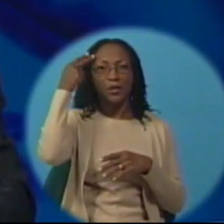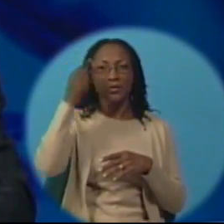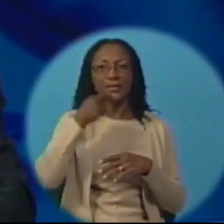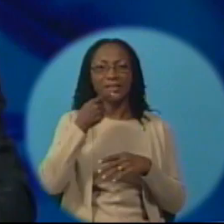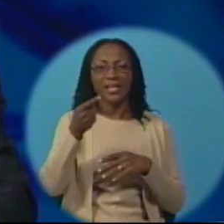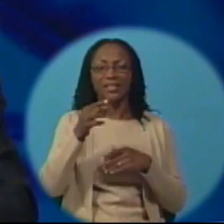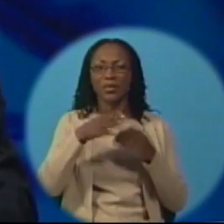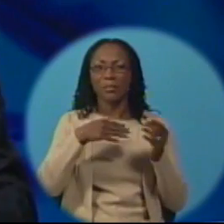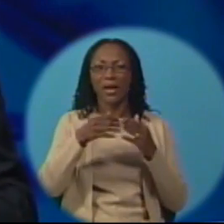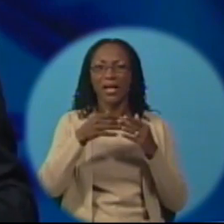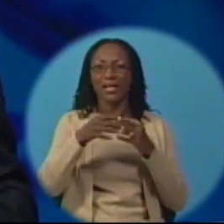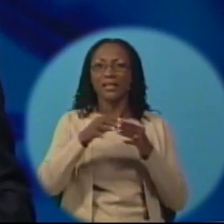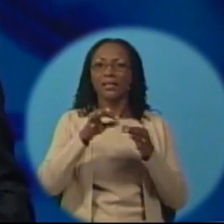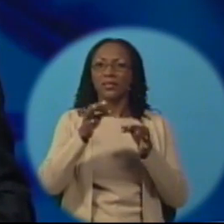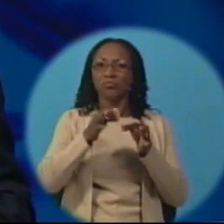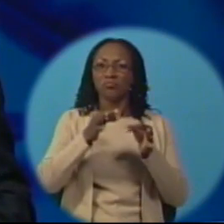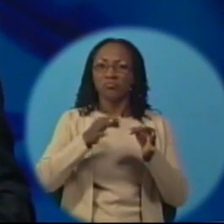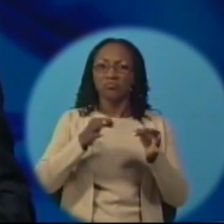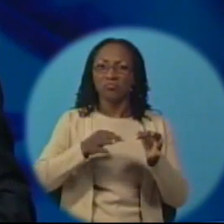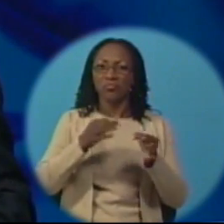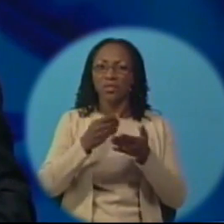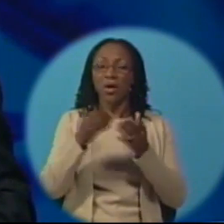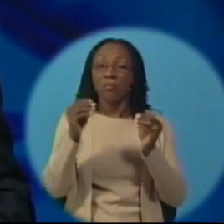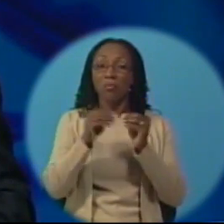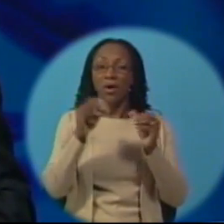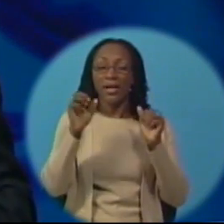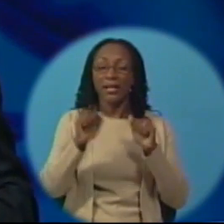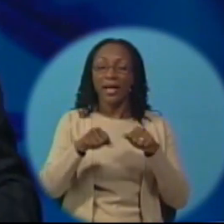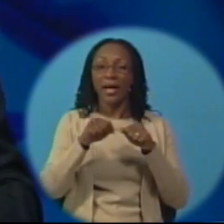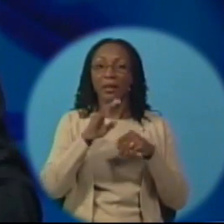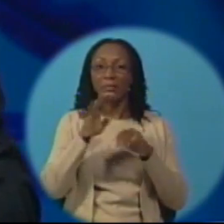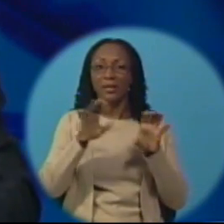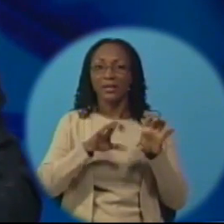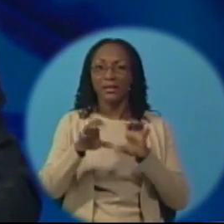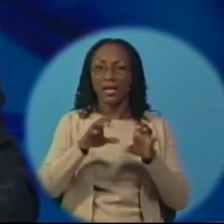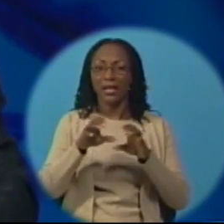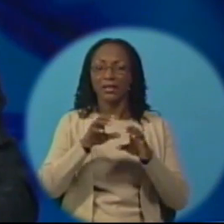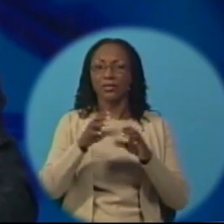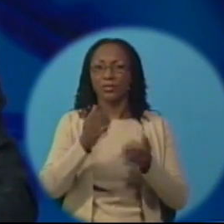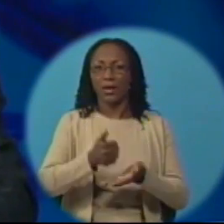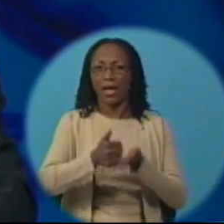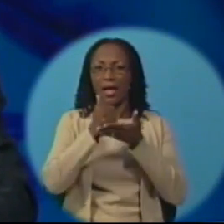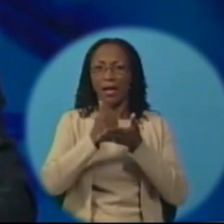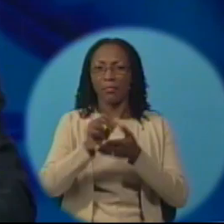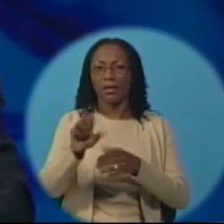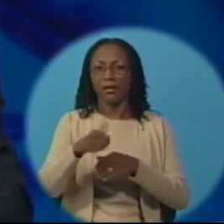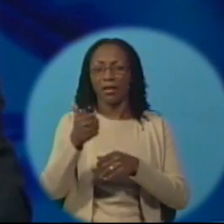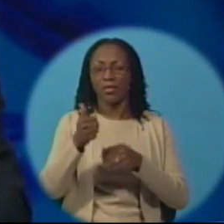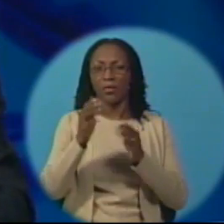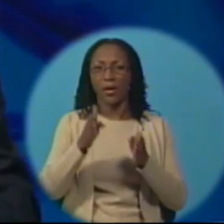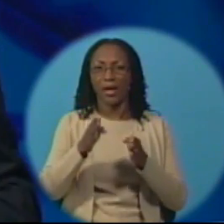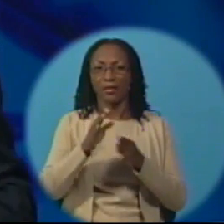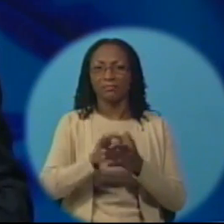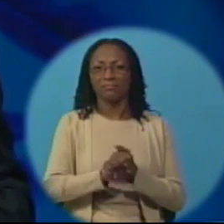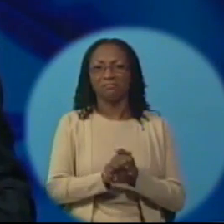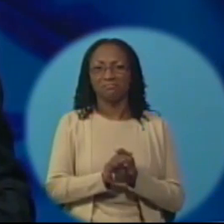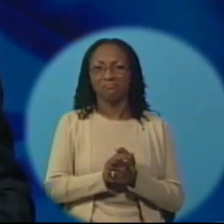despite the recession, more can be done by corporate Barbados to reach out and Chefette will help in leading the way.